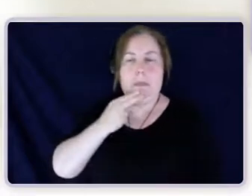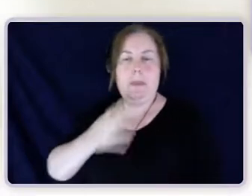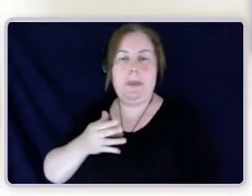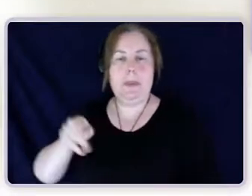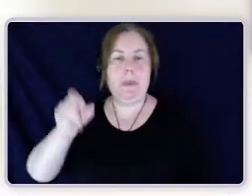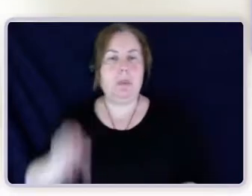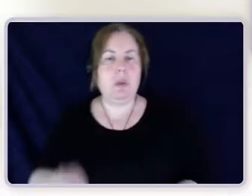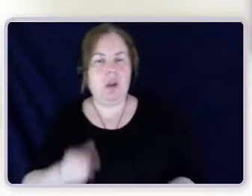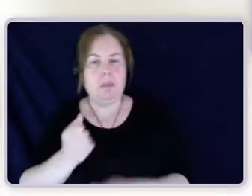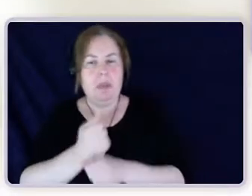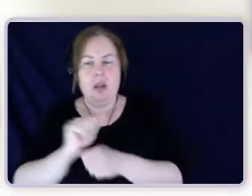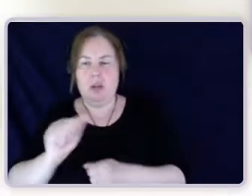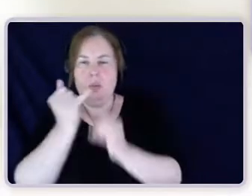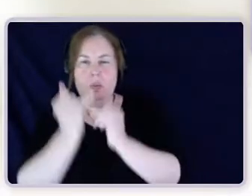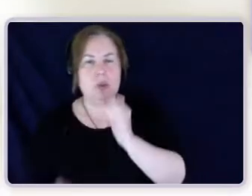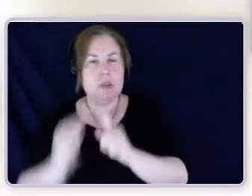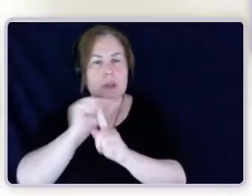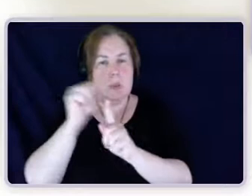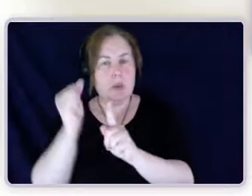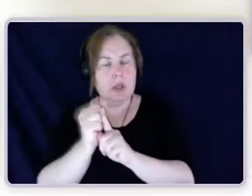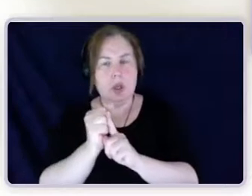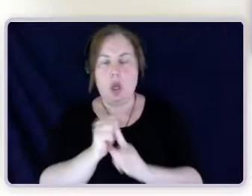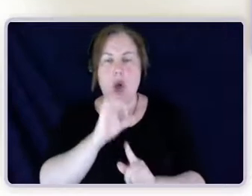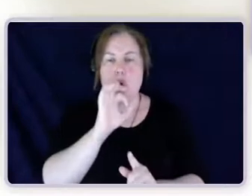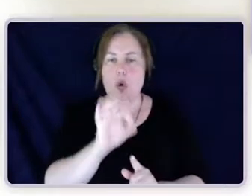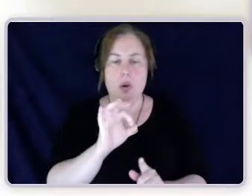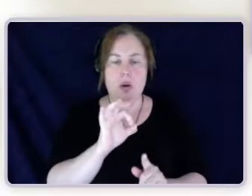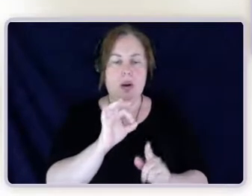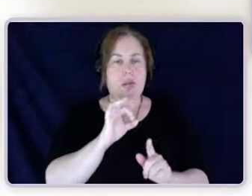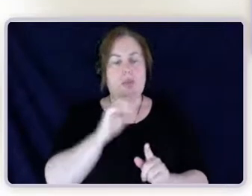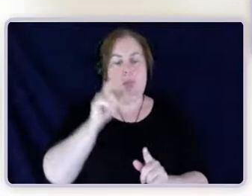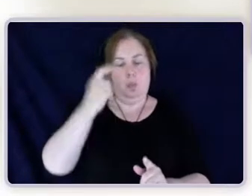person, and not act if there's a conflict of interest as well.